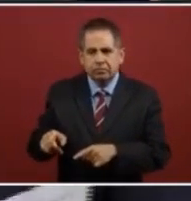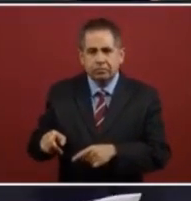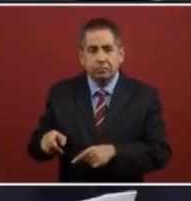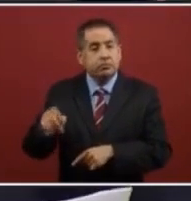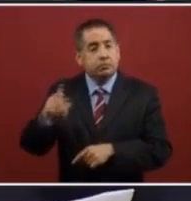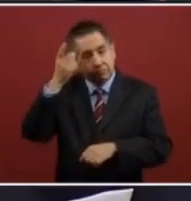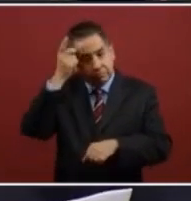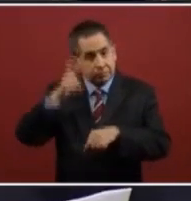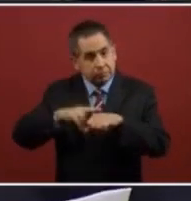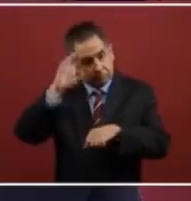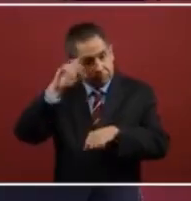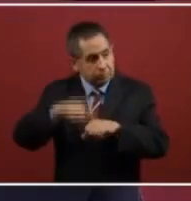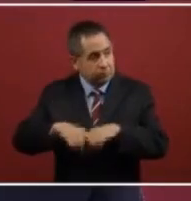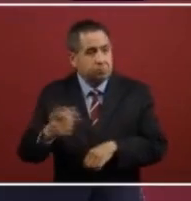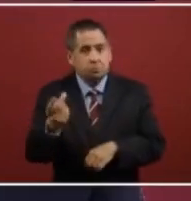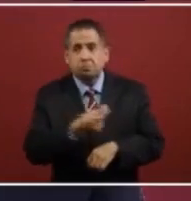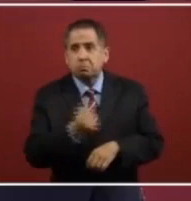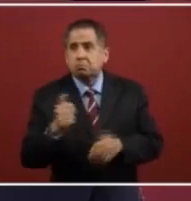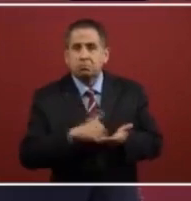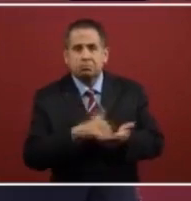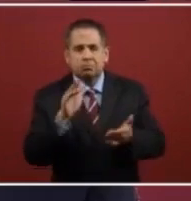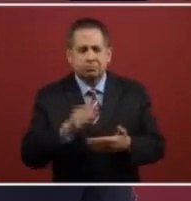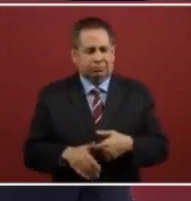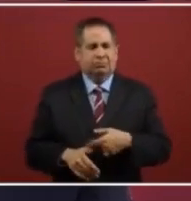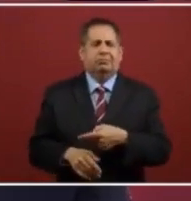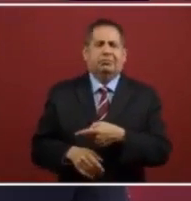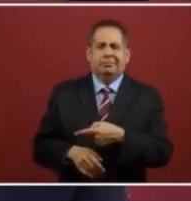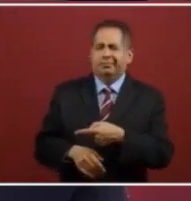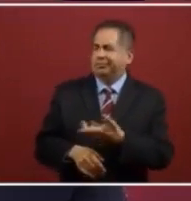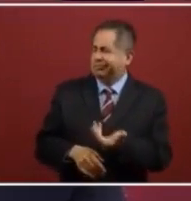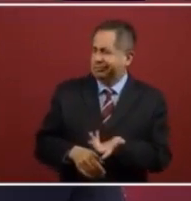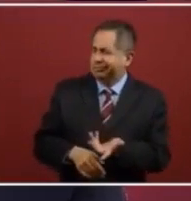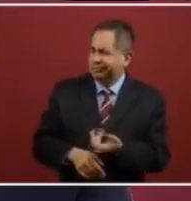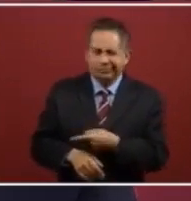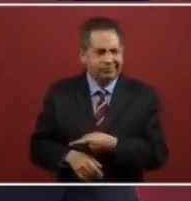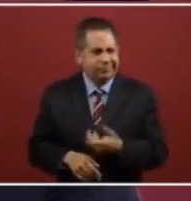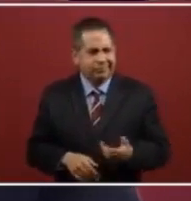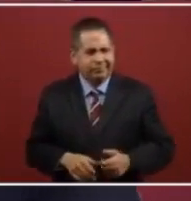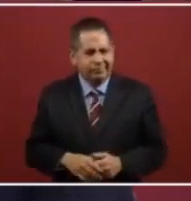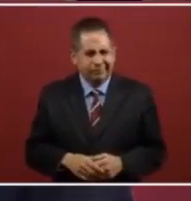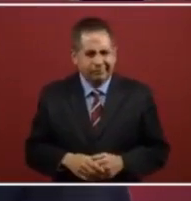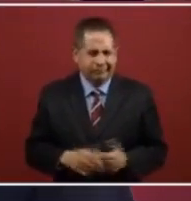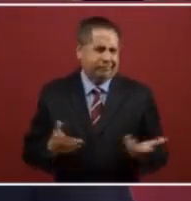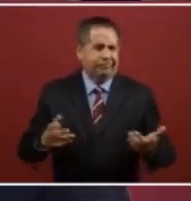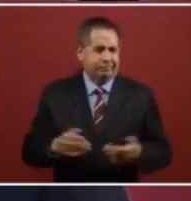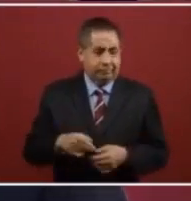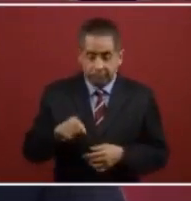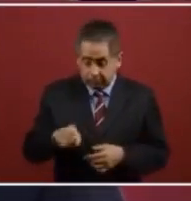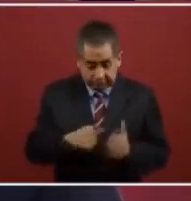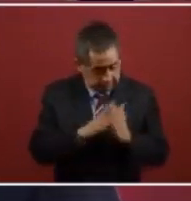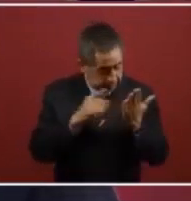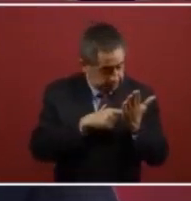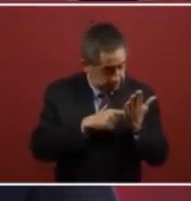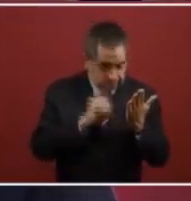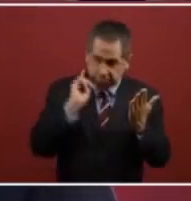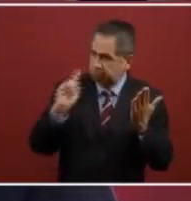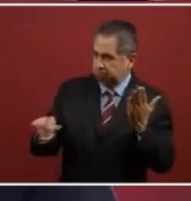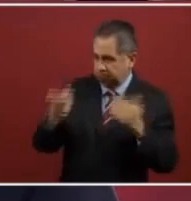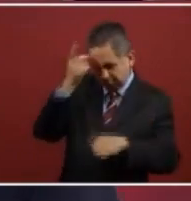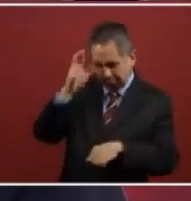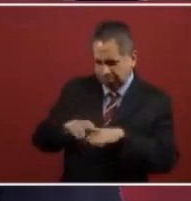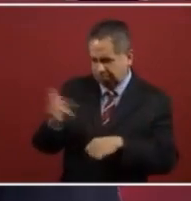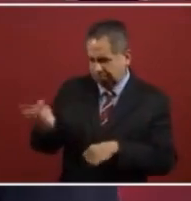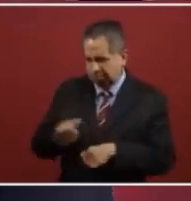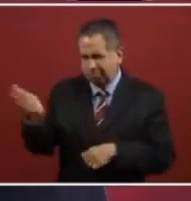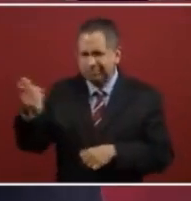cultura. that was regarding his wife, and so they ran to the Ya. the husband of the woman.